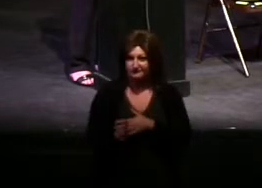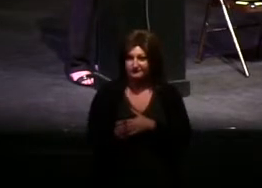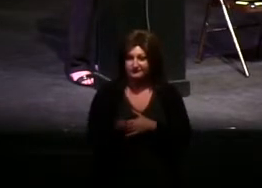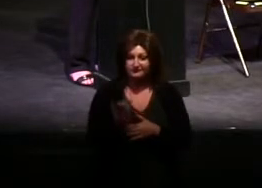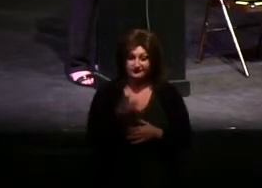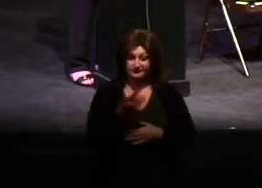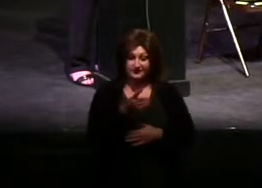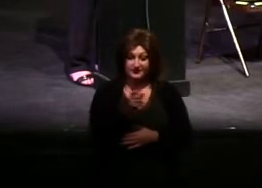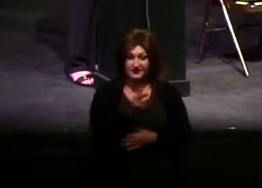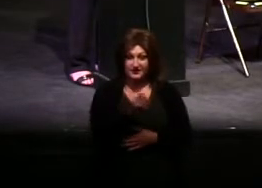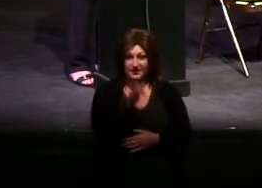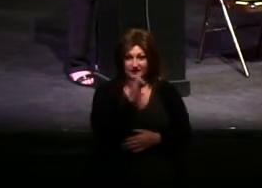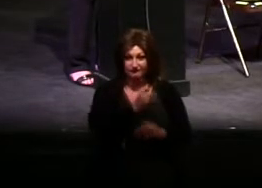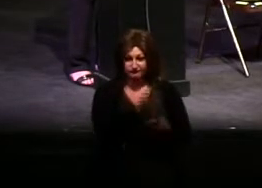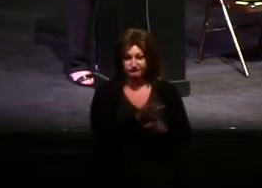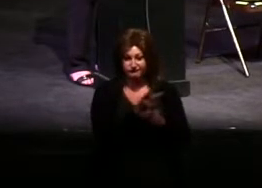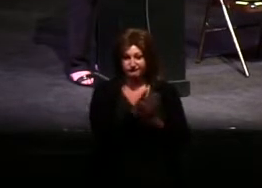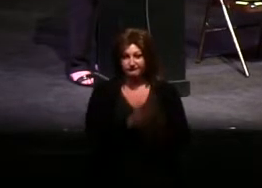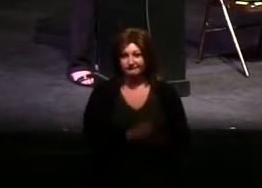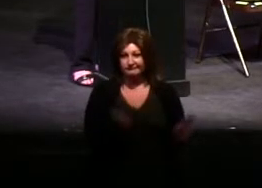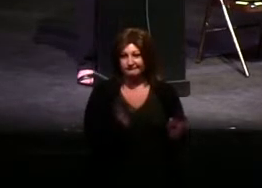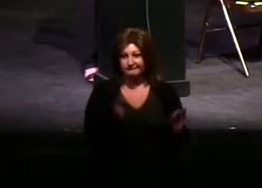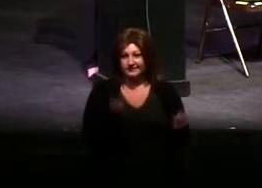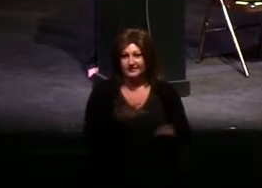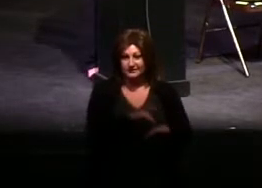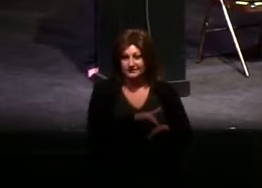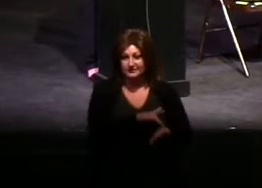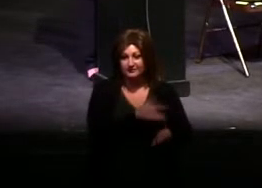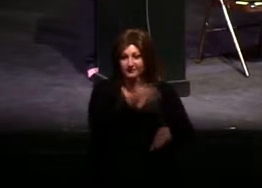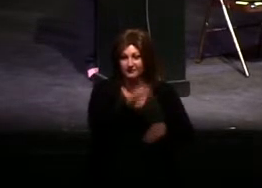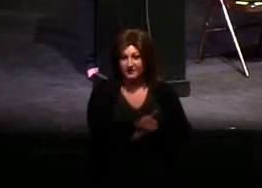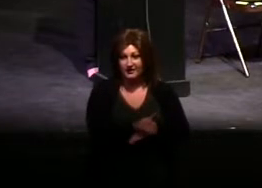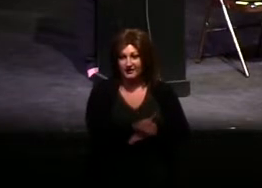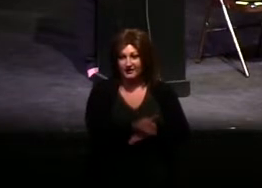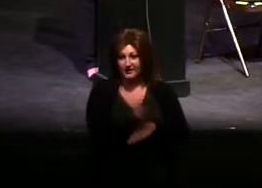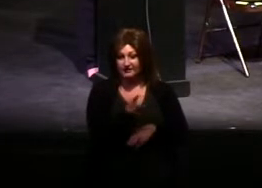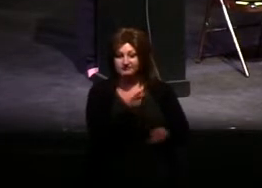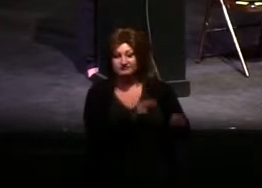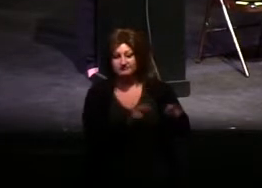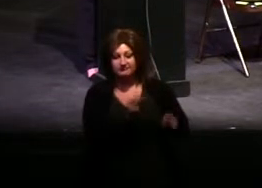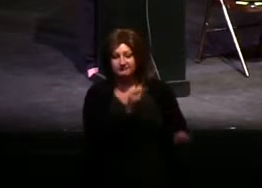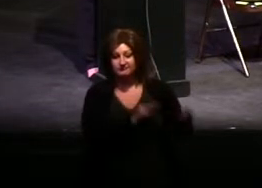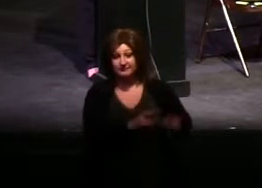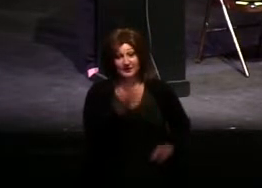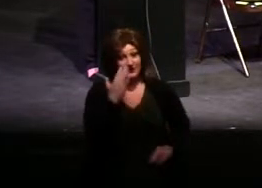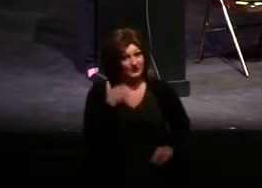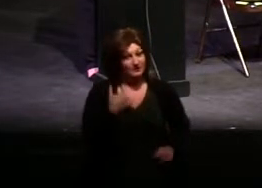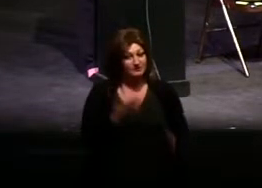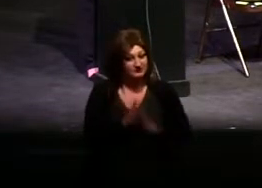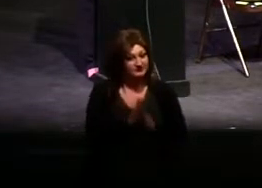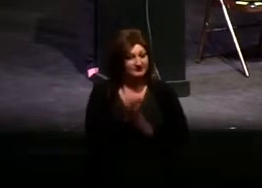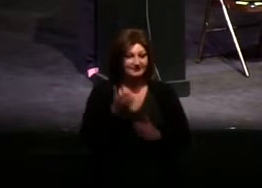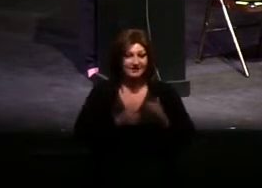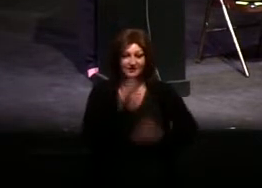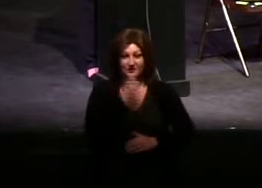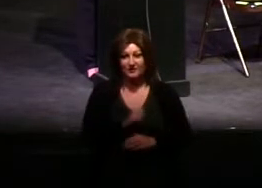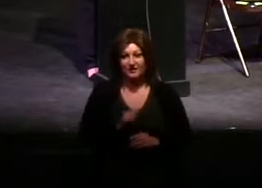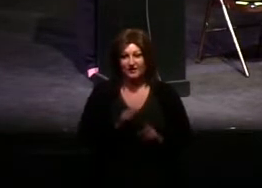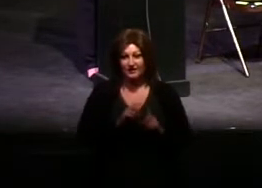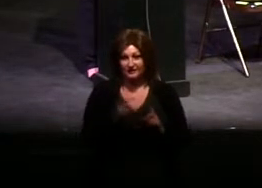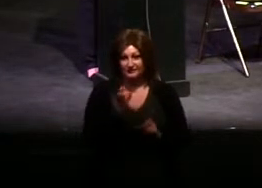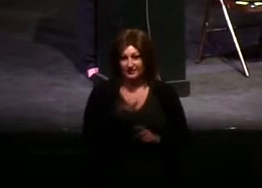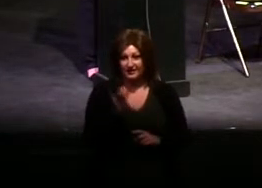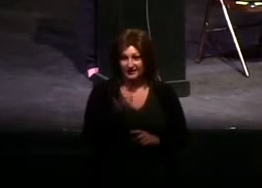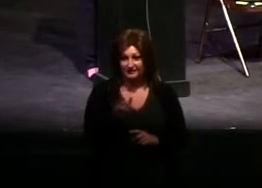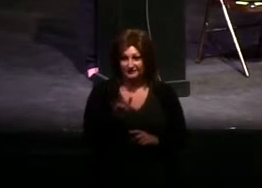the bartender, doesn't have much to do on this slow night either, and he's keeping an eye on me. He knows I'm underage, and that Brad Forsman